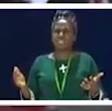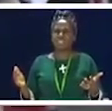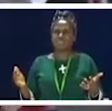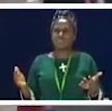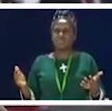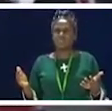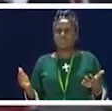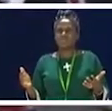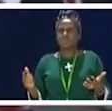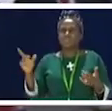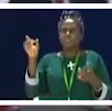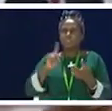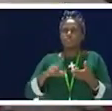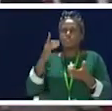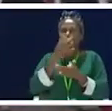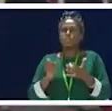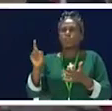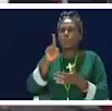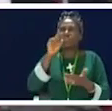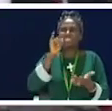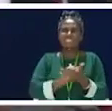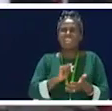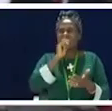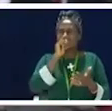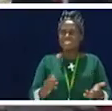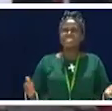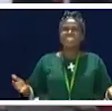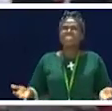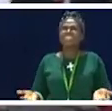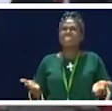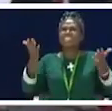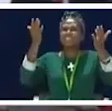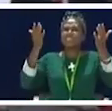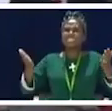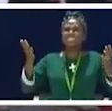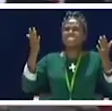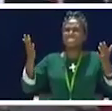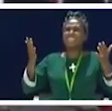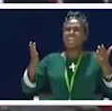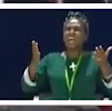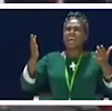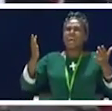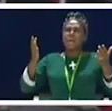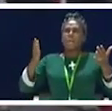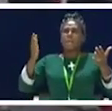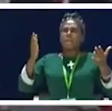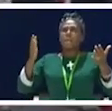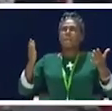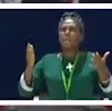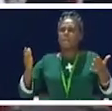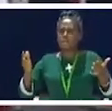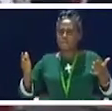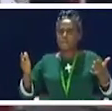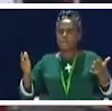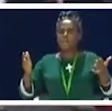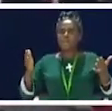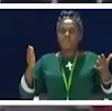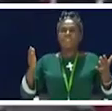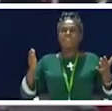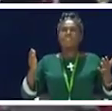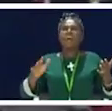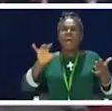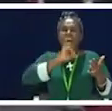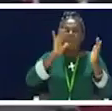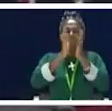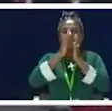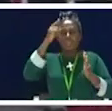To someone that is being lifted by everlasting arm, no vacancy can never be his portion. I pray